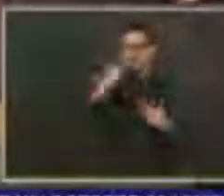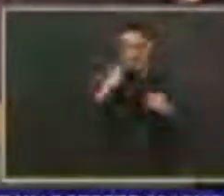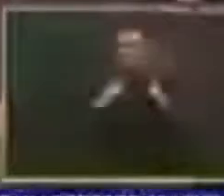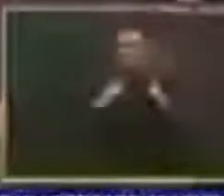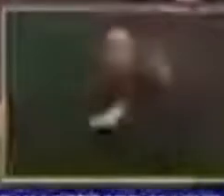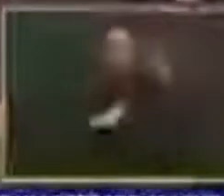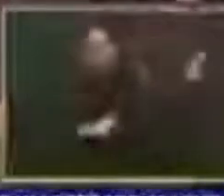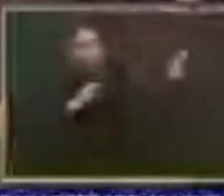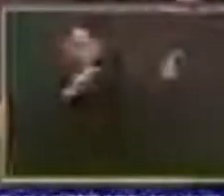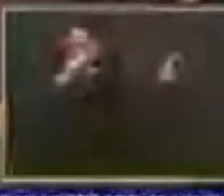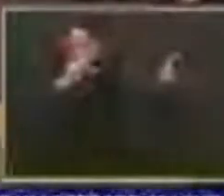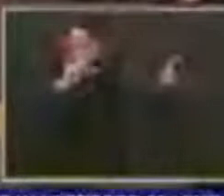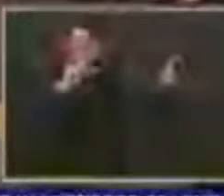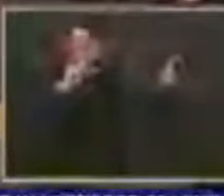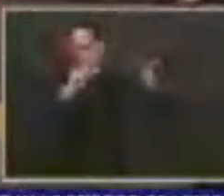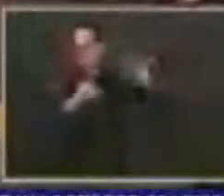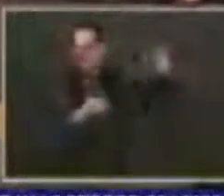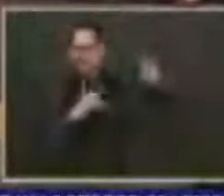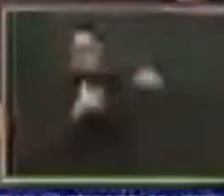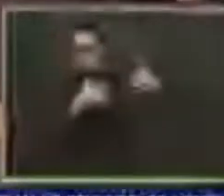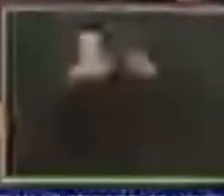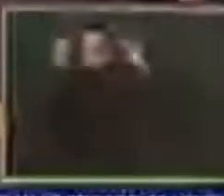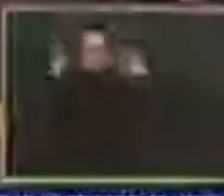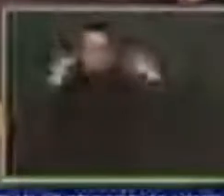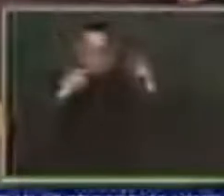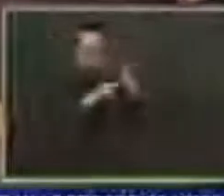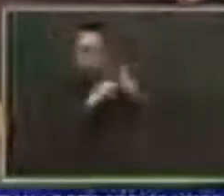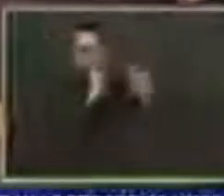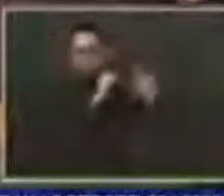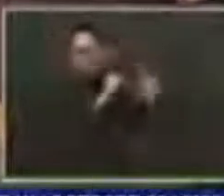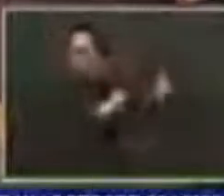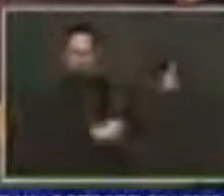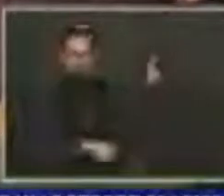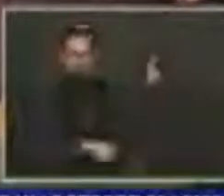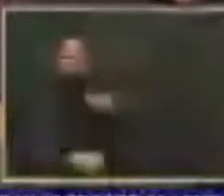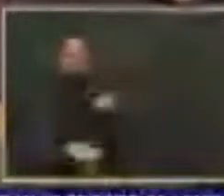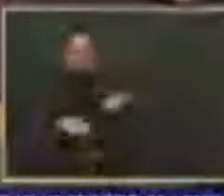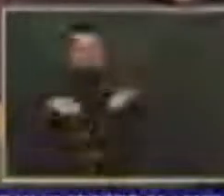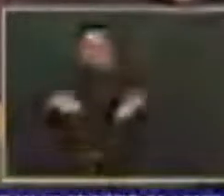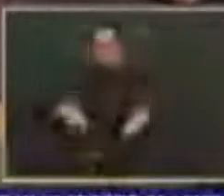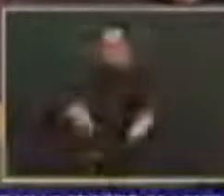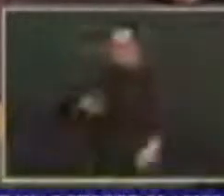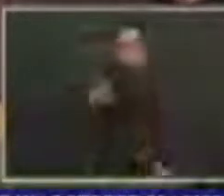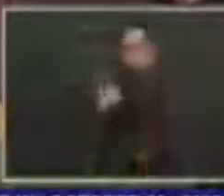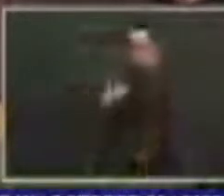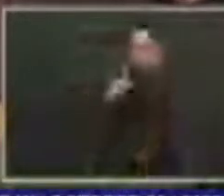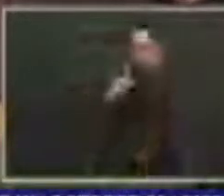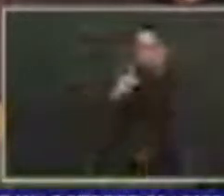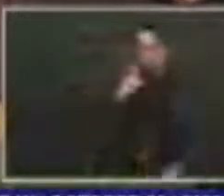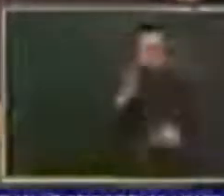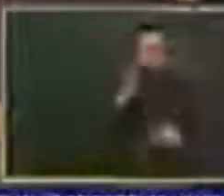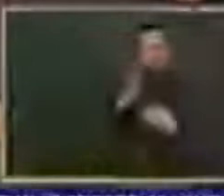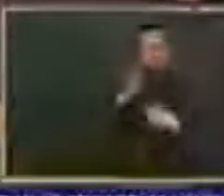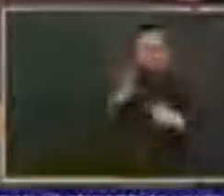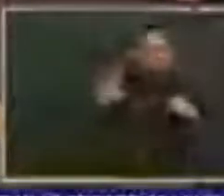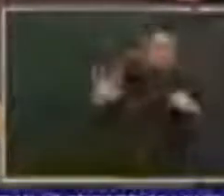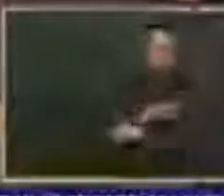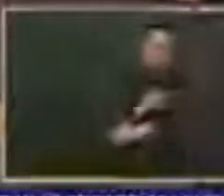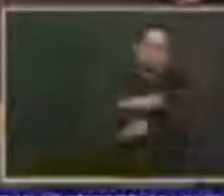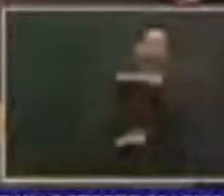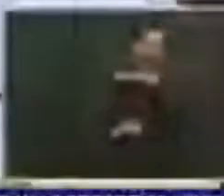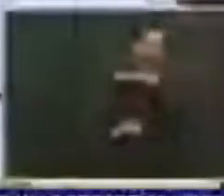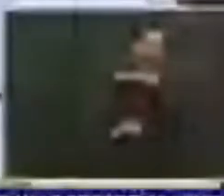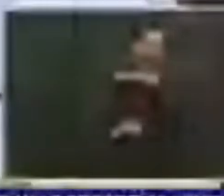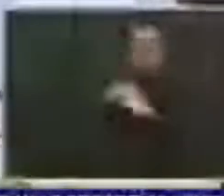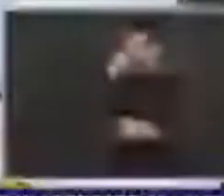it look like for Rhode Island at the limit overspill? Can you give us some hard numbers on excellent that? question. Because that's exactly